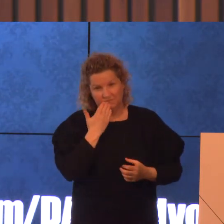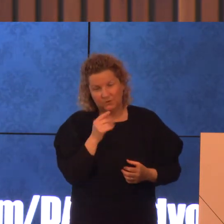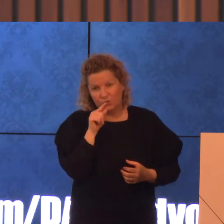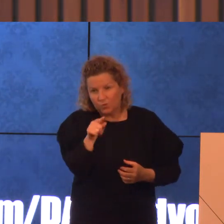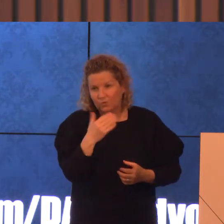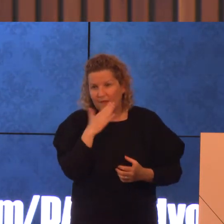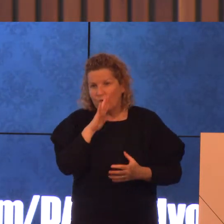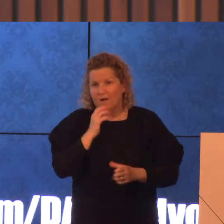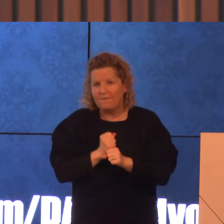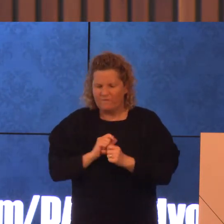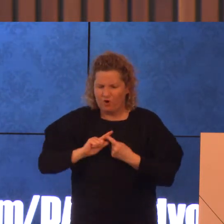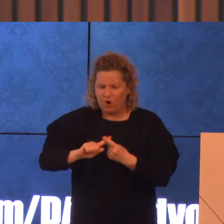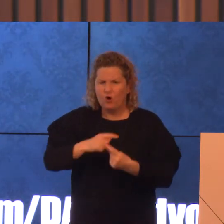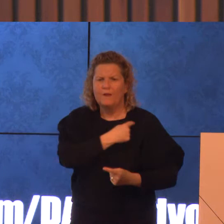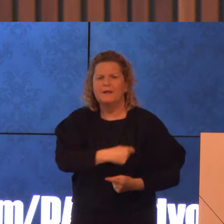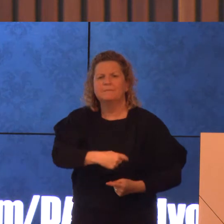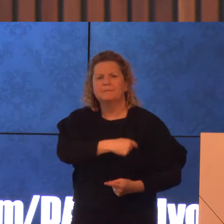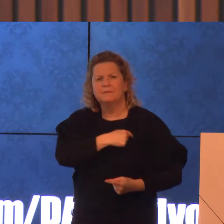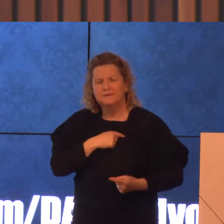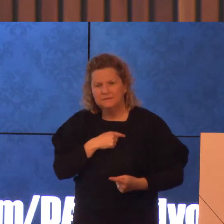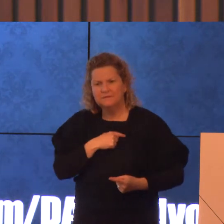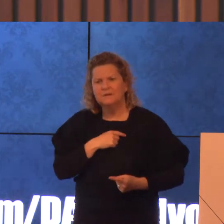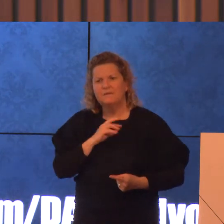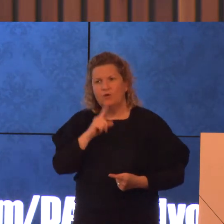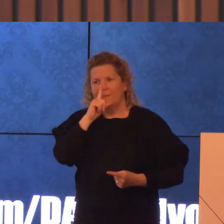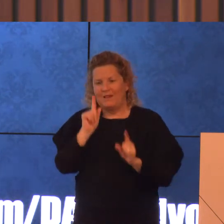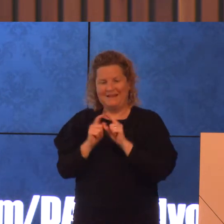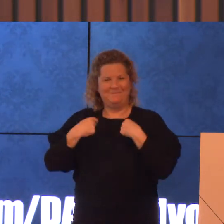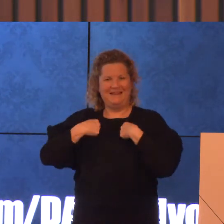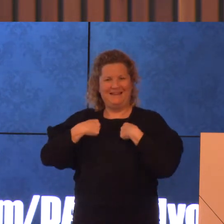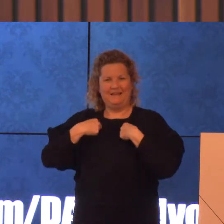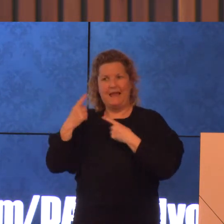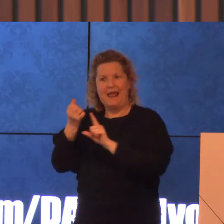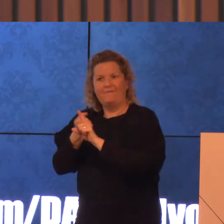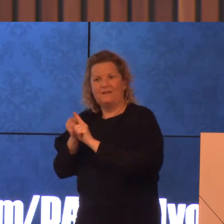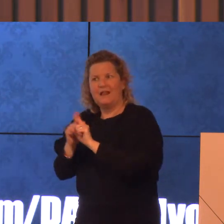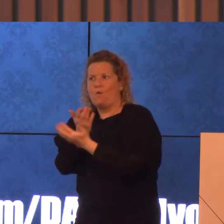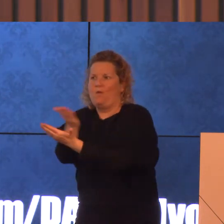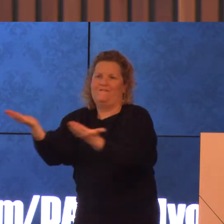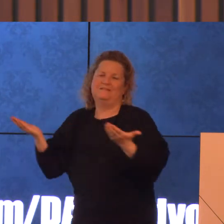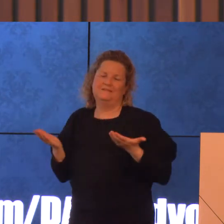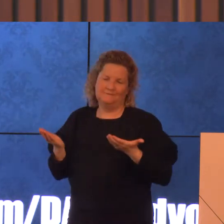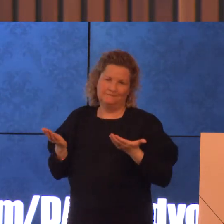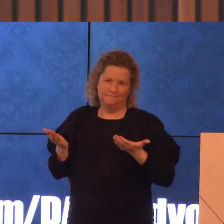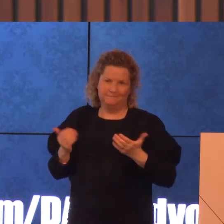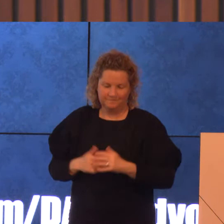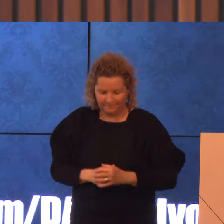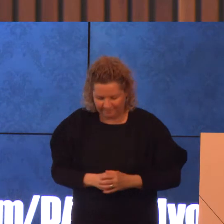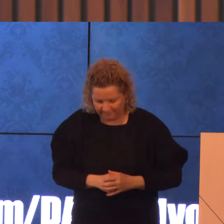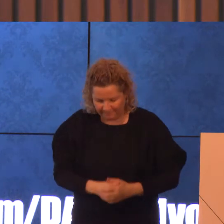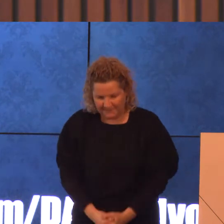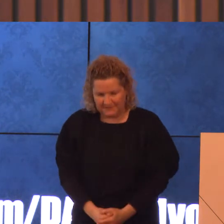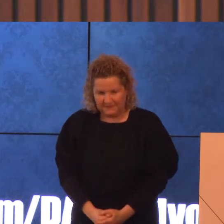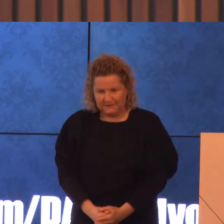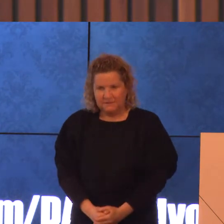for the ongoing commitment you make to people just like me and advocates just like all of us in the room. Certainly,